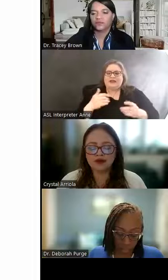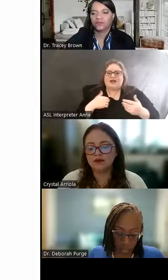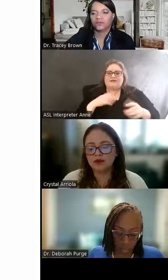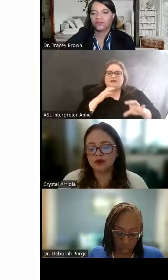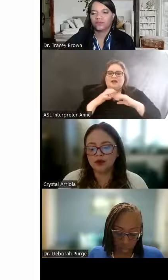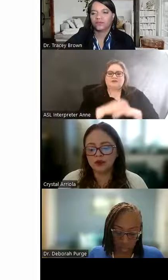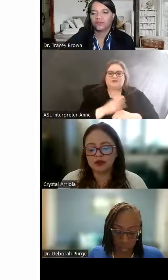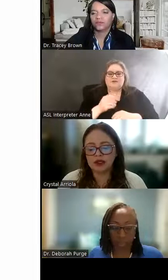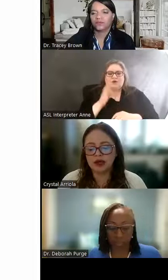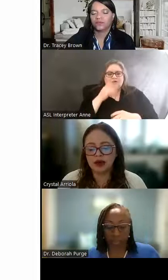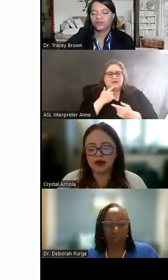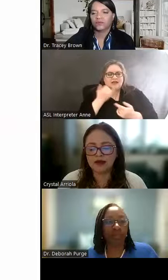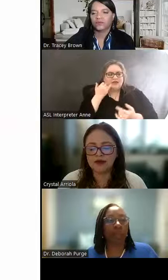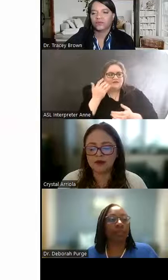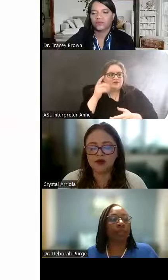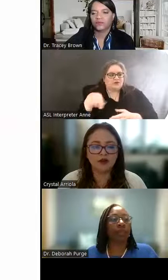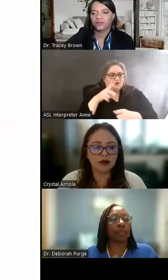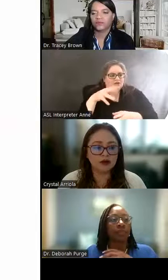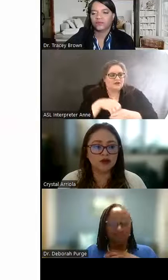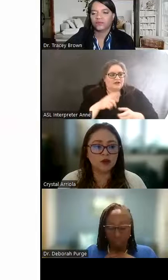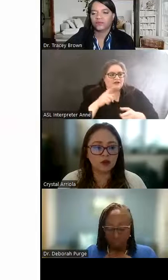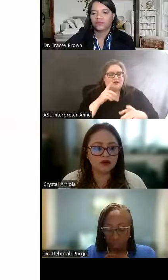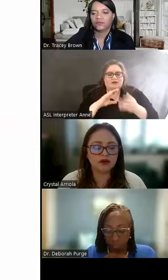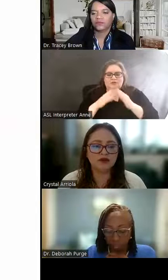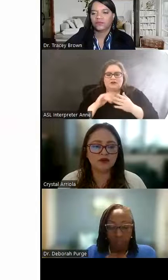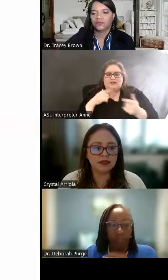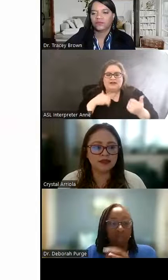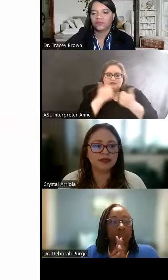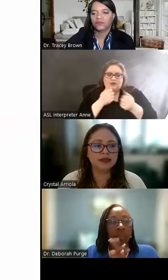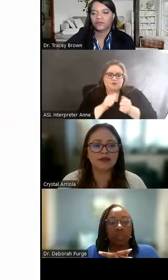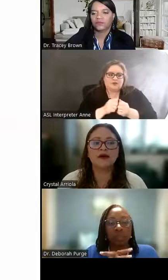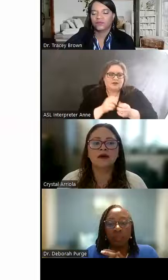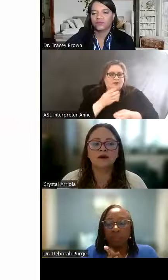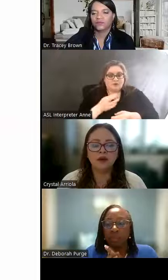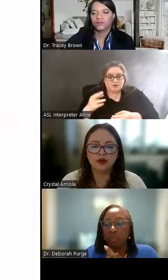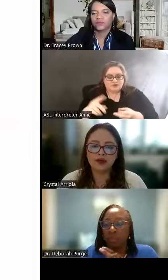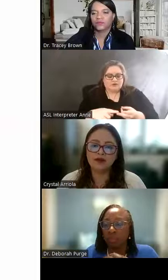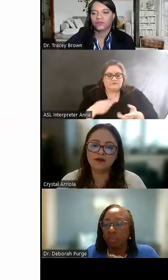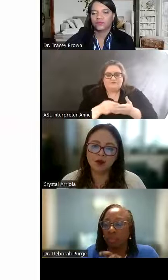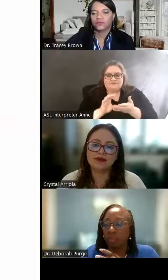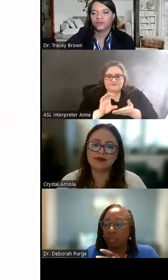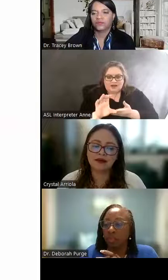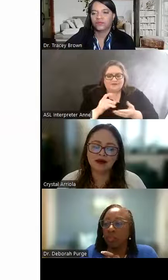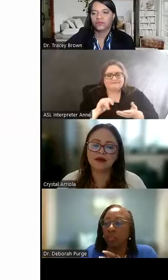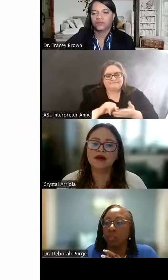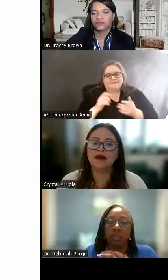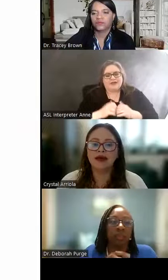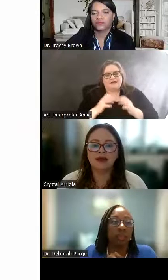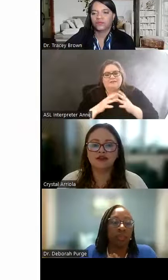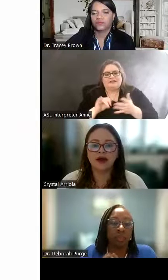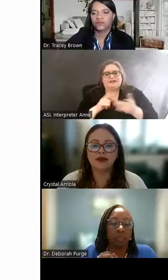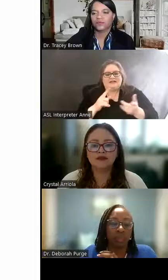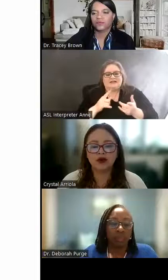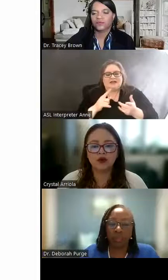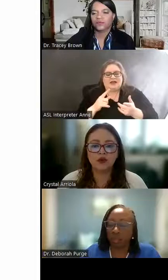would say if you're in a community that has some challenges with resources or funding, it's building that voice together